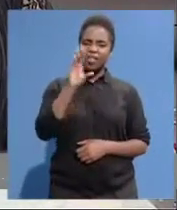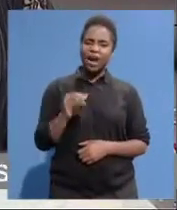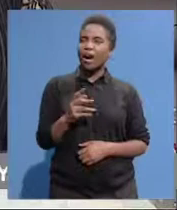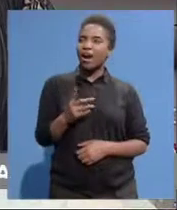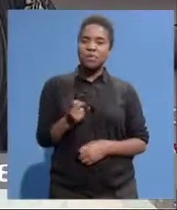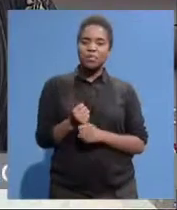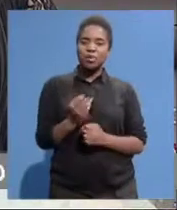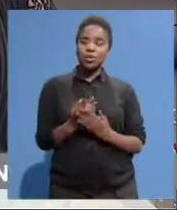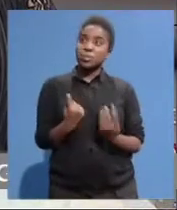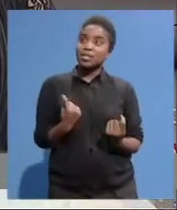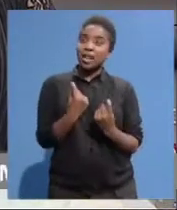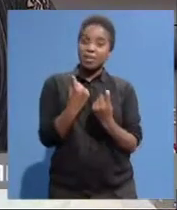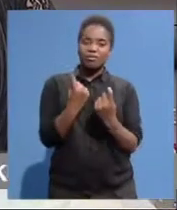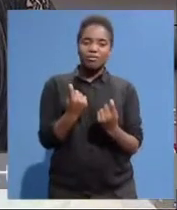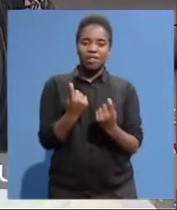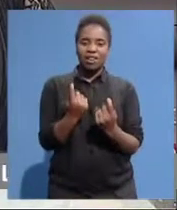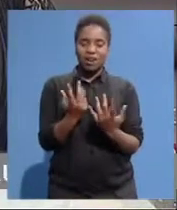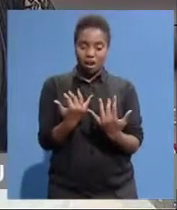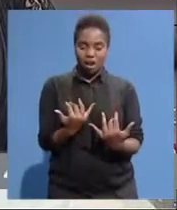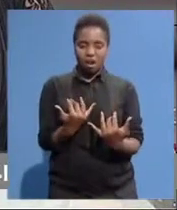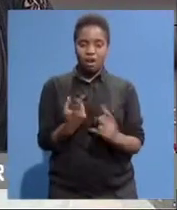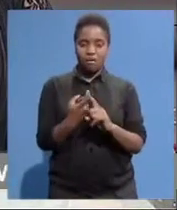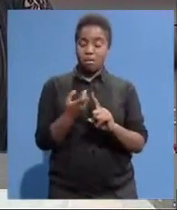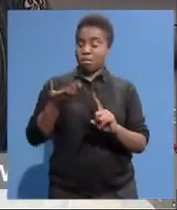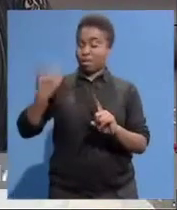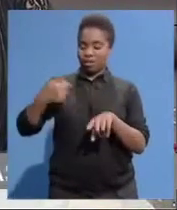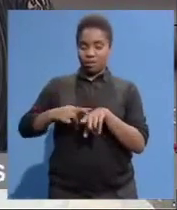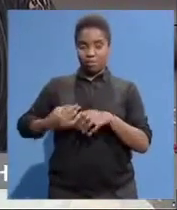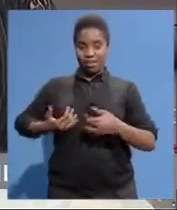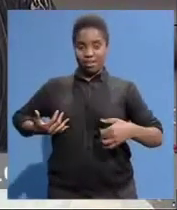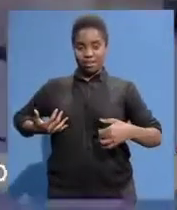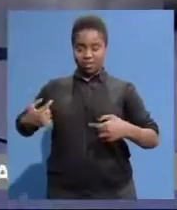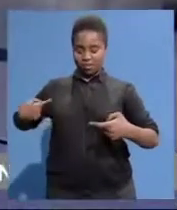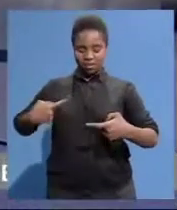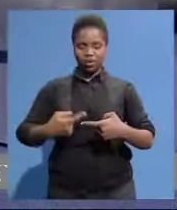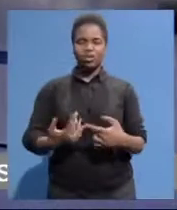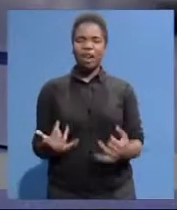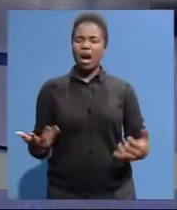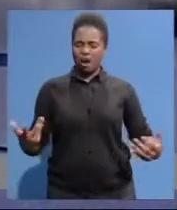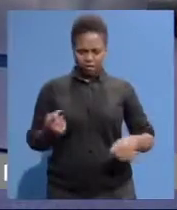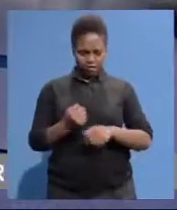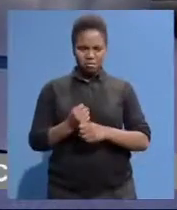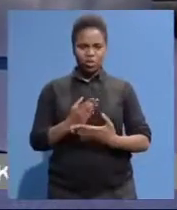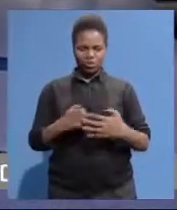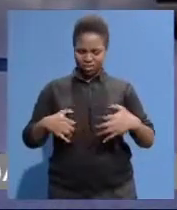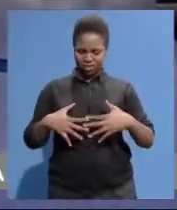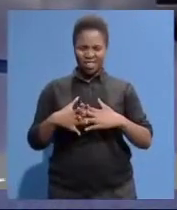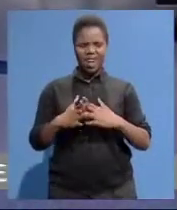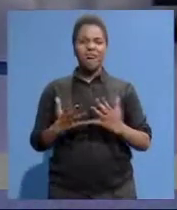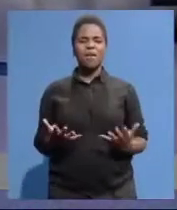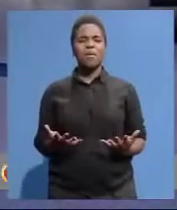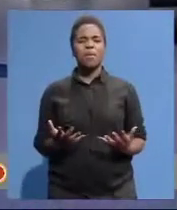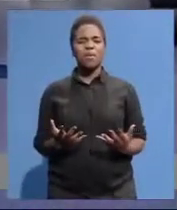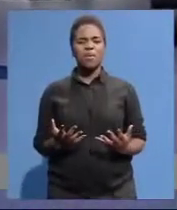celebrating where we are coming from the apartheid era? You know, music is more than just